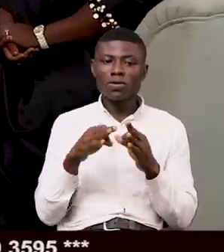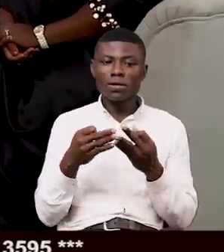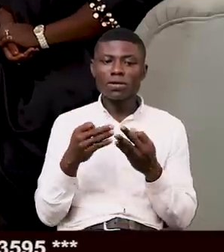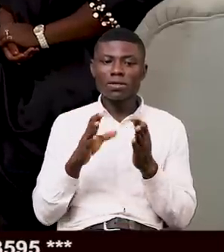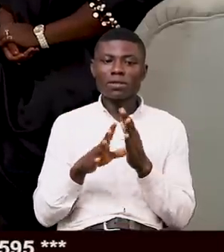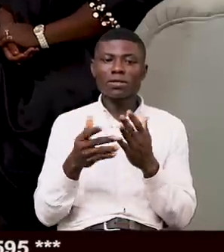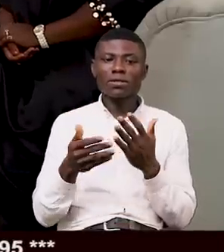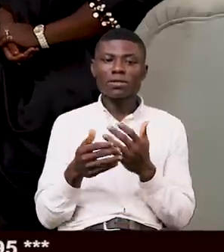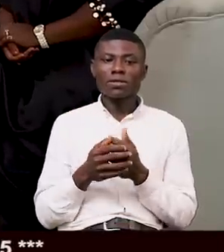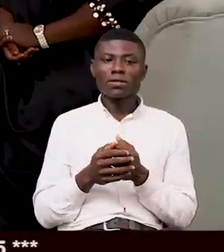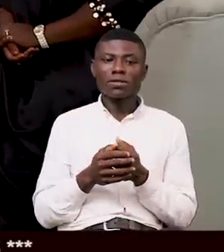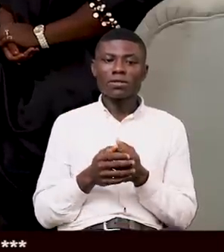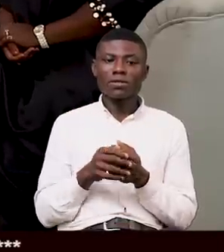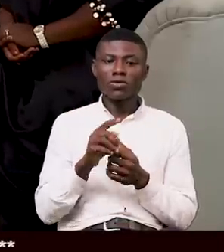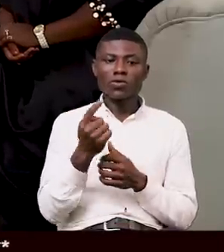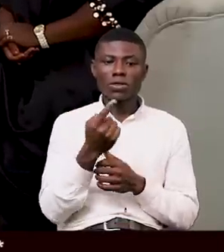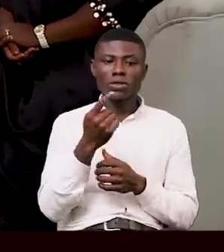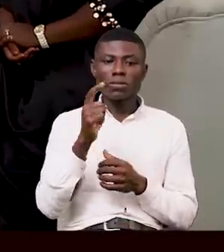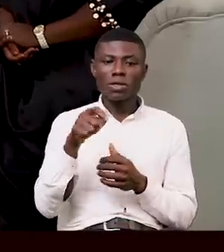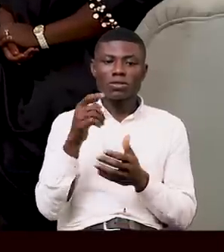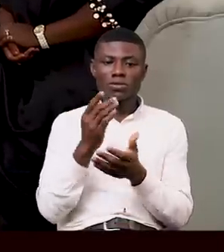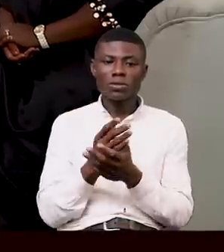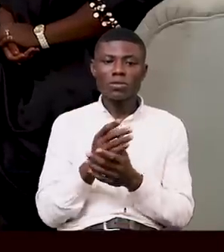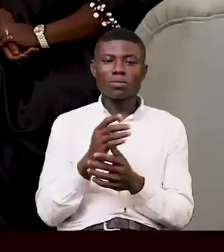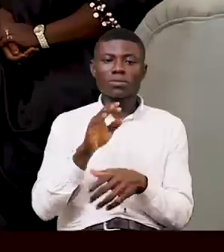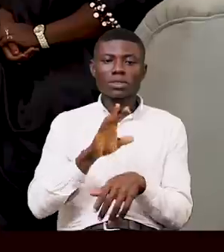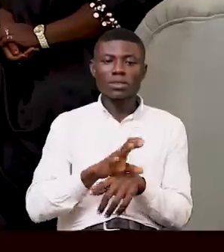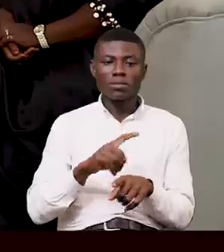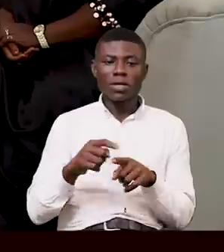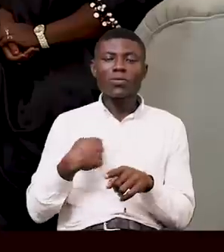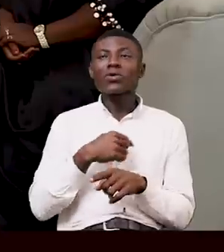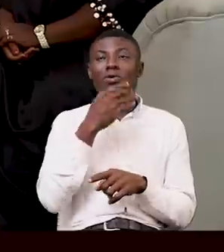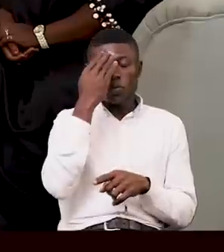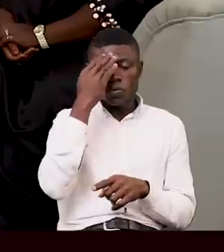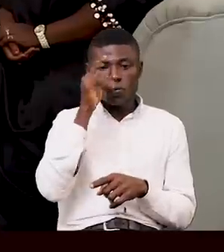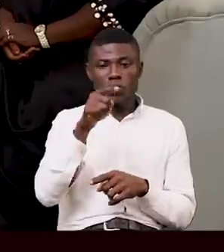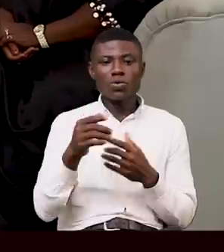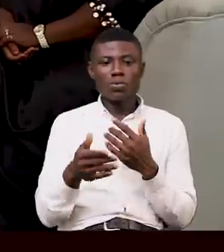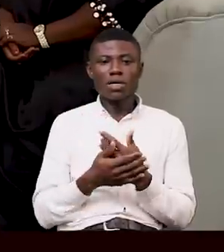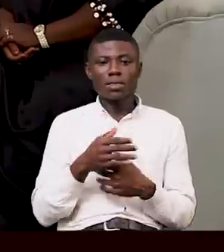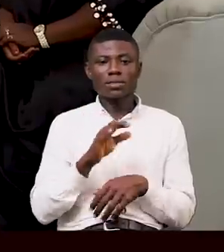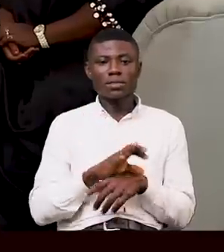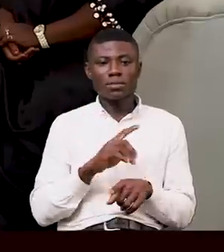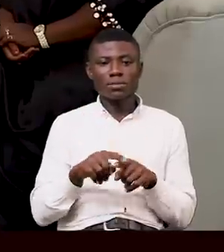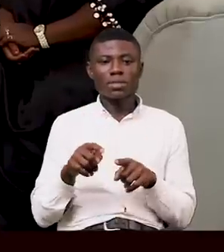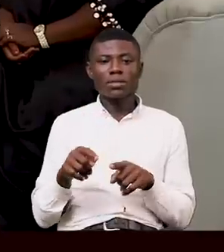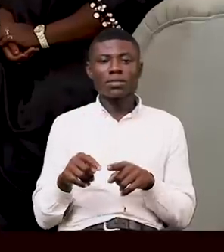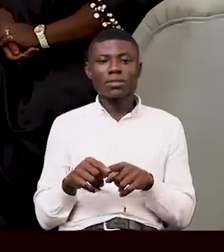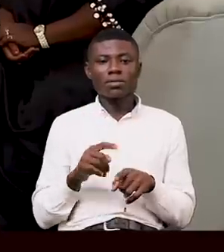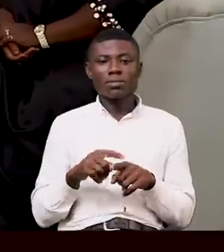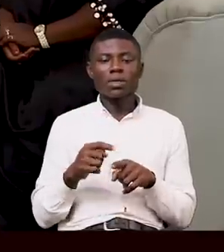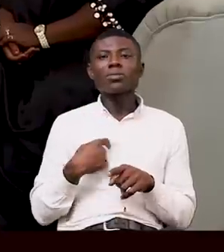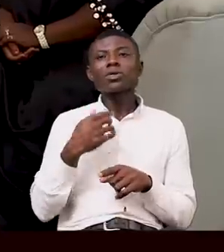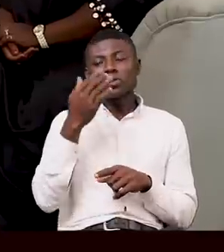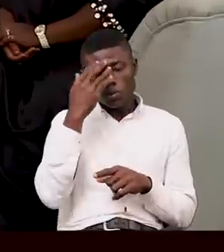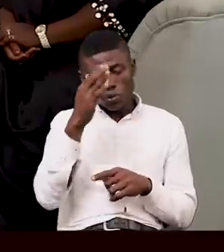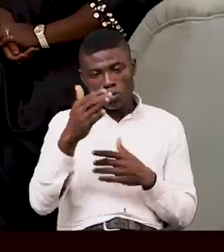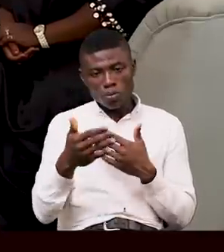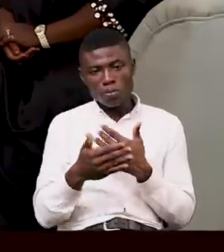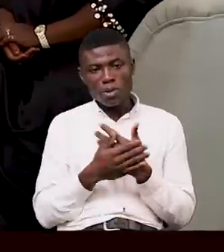na wasan ye free Pentecost no now so ye gidi ye say wade be san de wa ba na eye won won so say wade asa de ma ba back